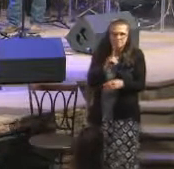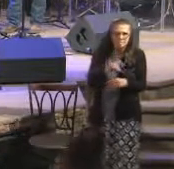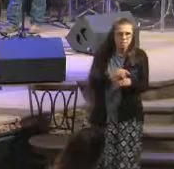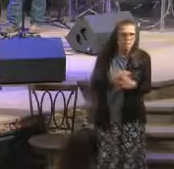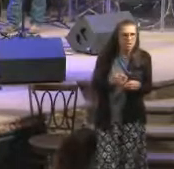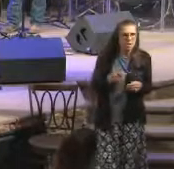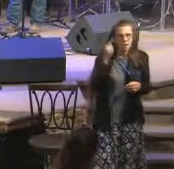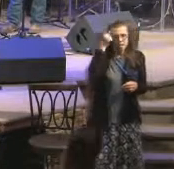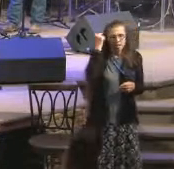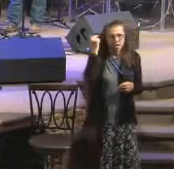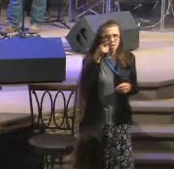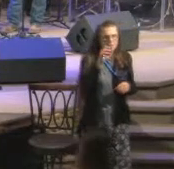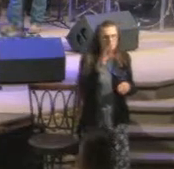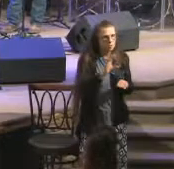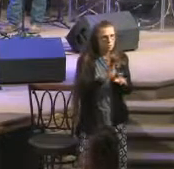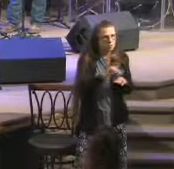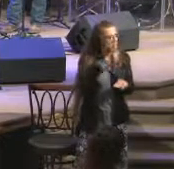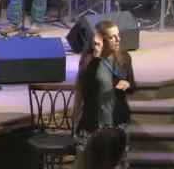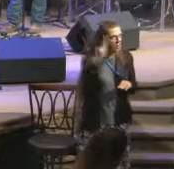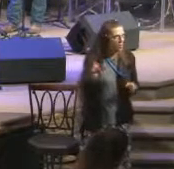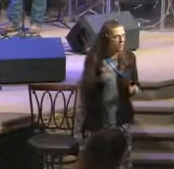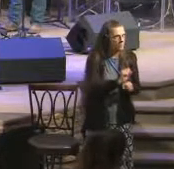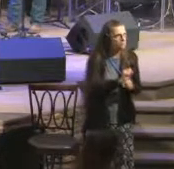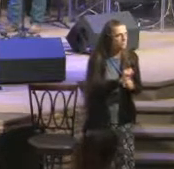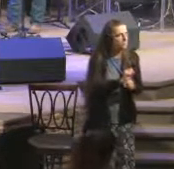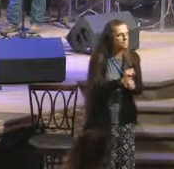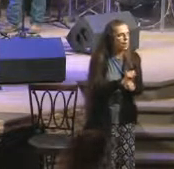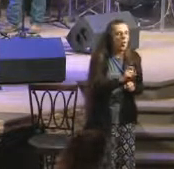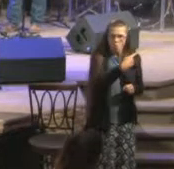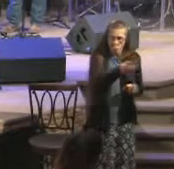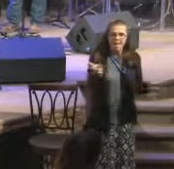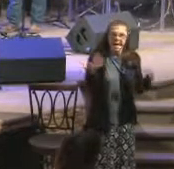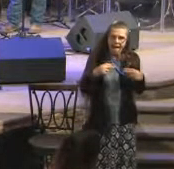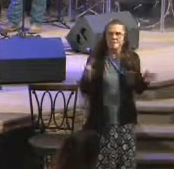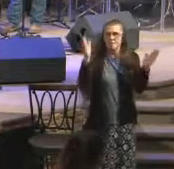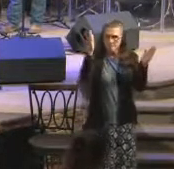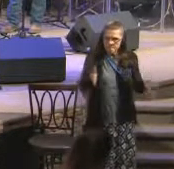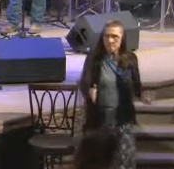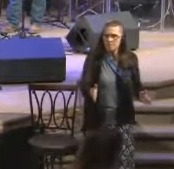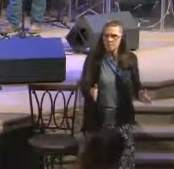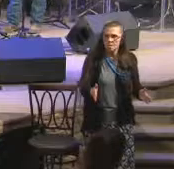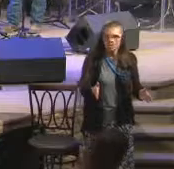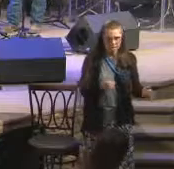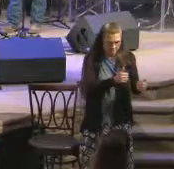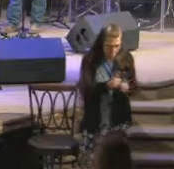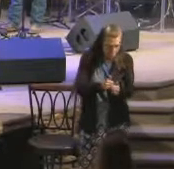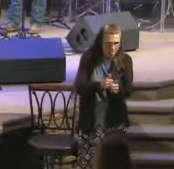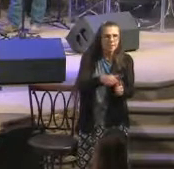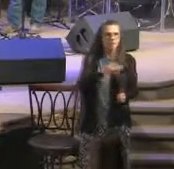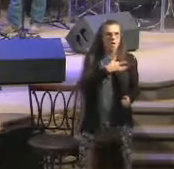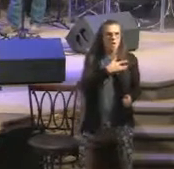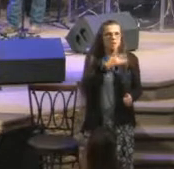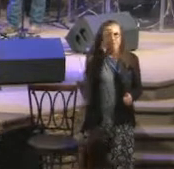Because church, that'll never work. We have got to be a people that follows after the heart of our Father.